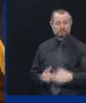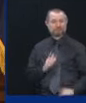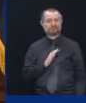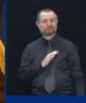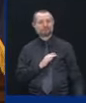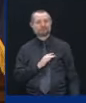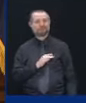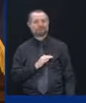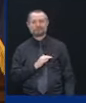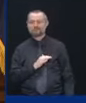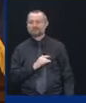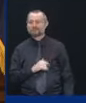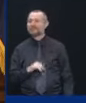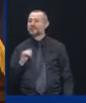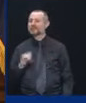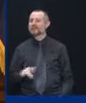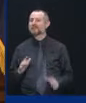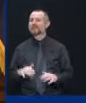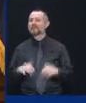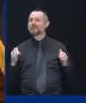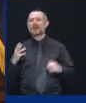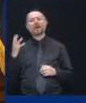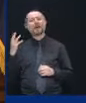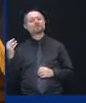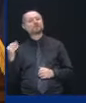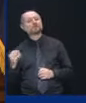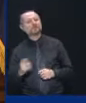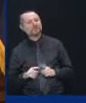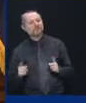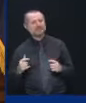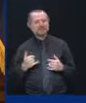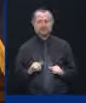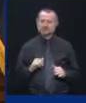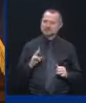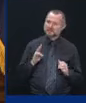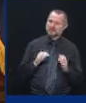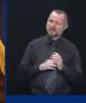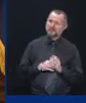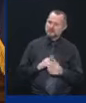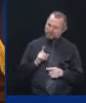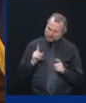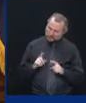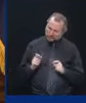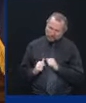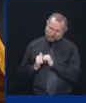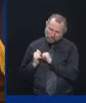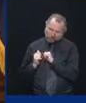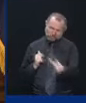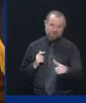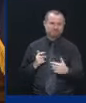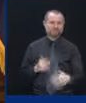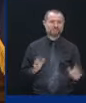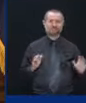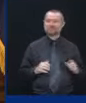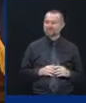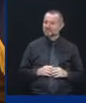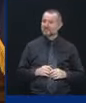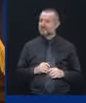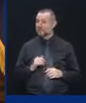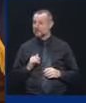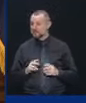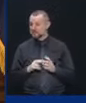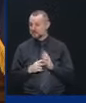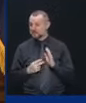stadium was outdoors, but it's 7,000 people, and you tested all the 7,000 people. If you can reopen